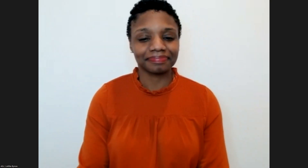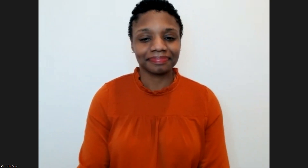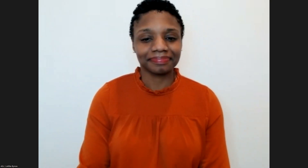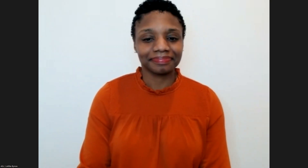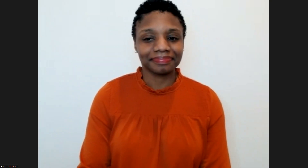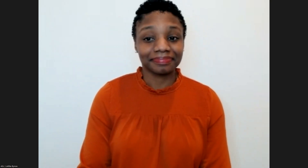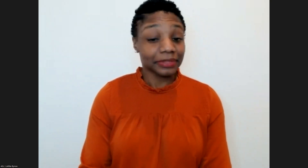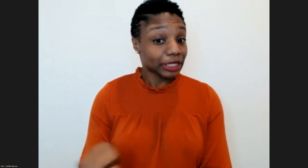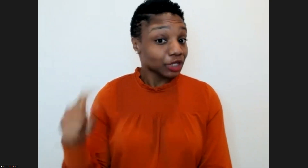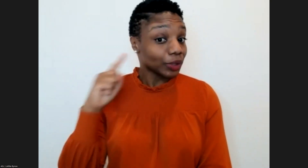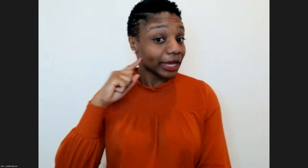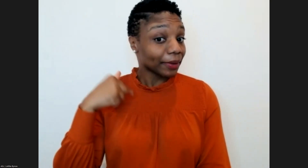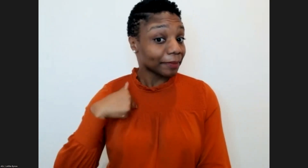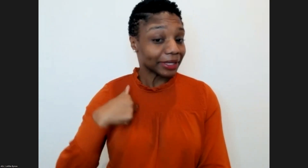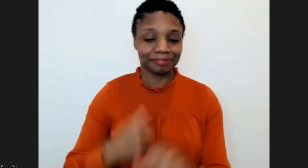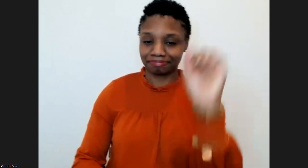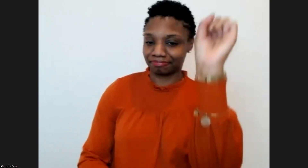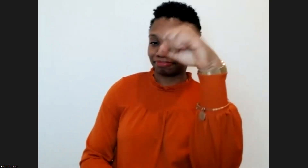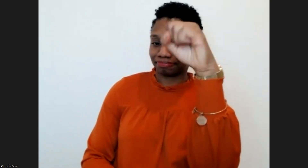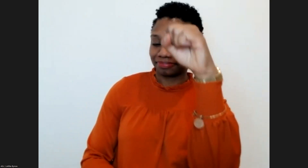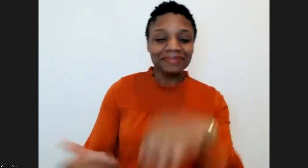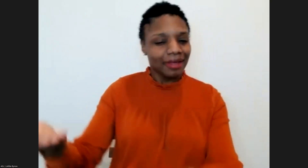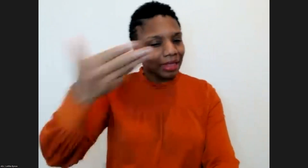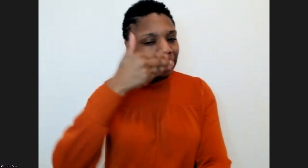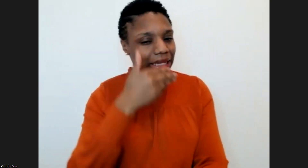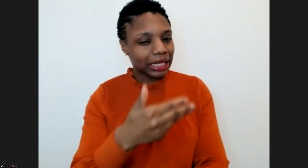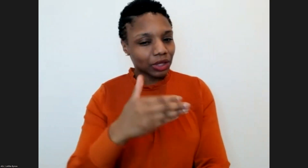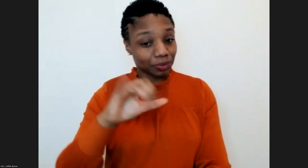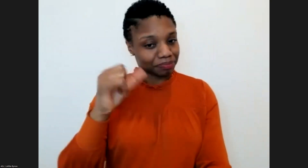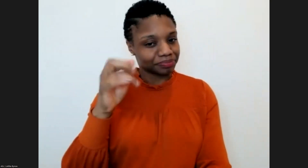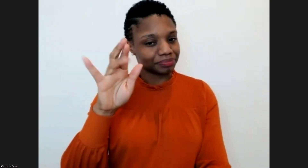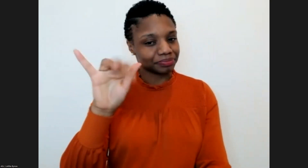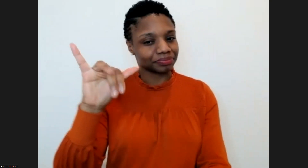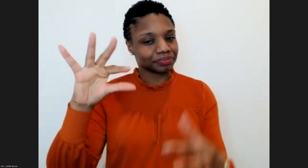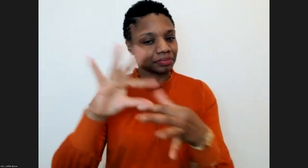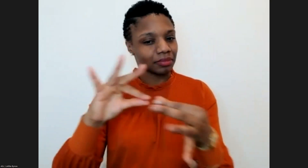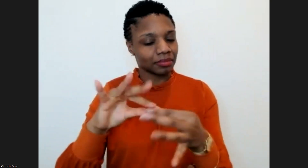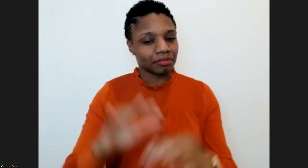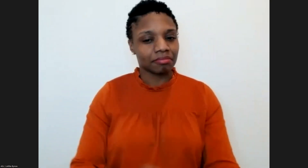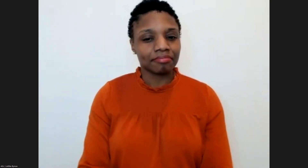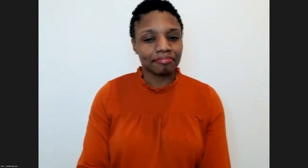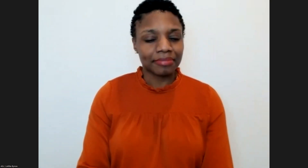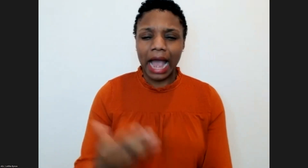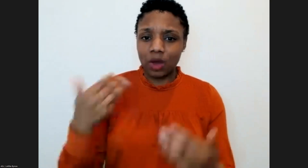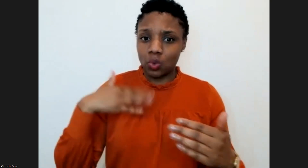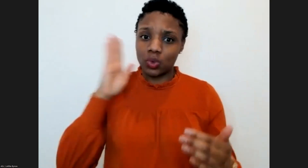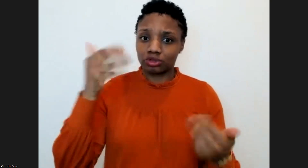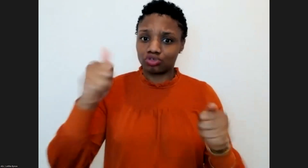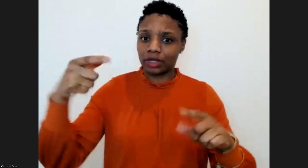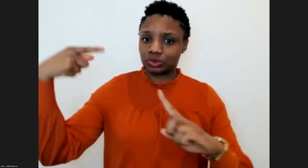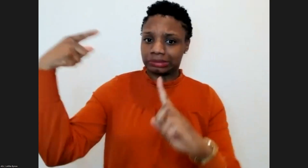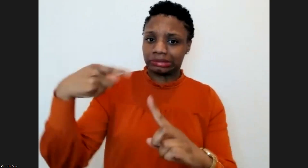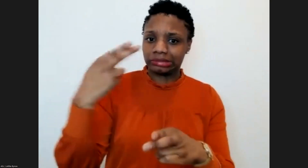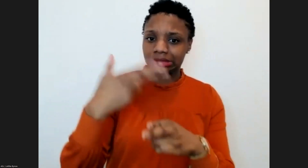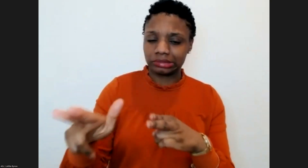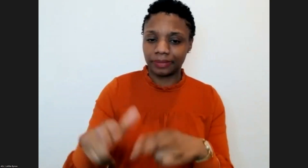Okay, can you hear me? We can hear you. Thank you very much. I'll try to be very brief.